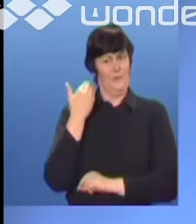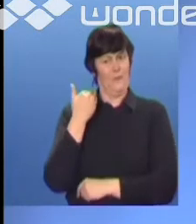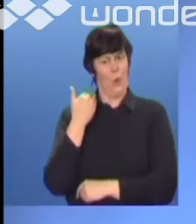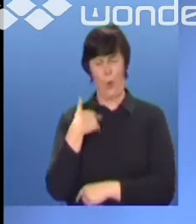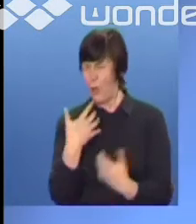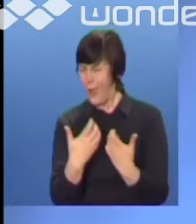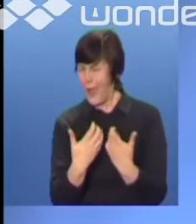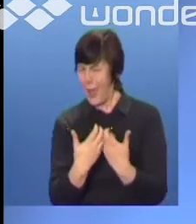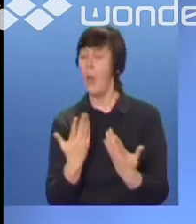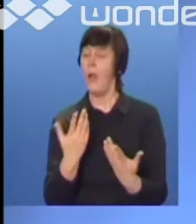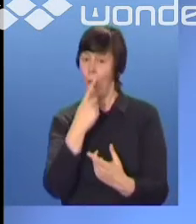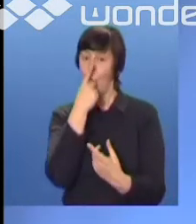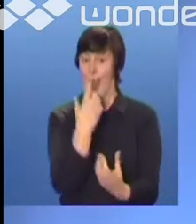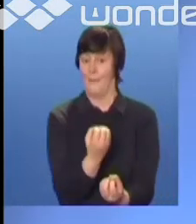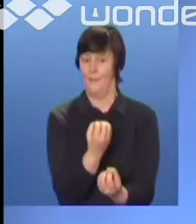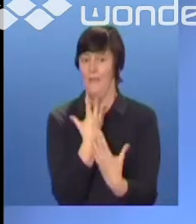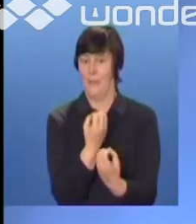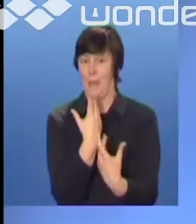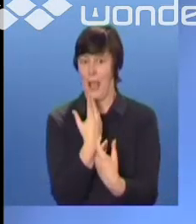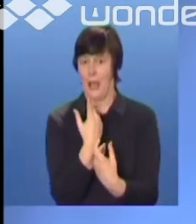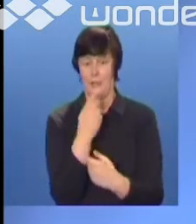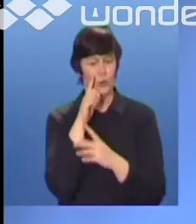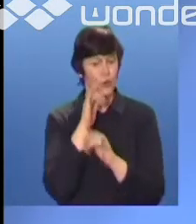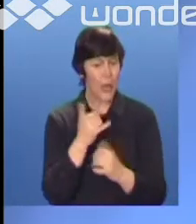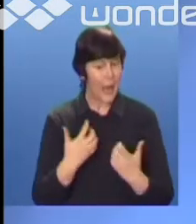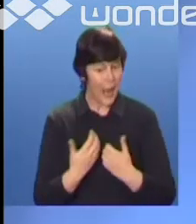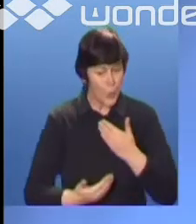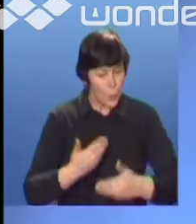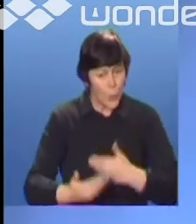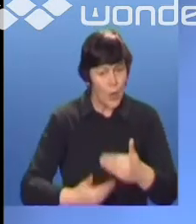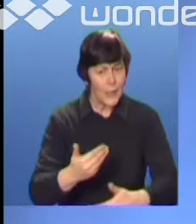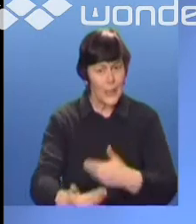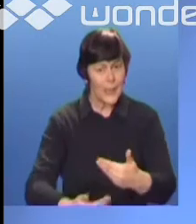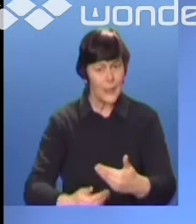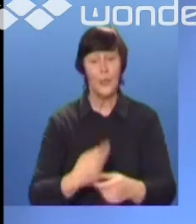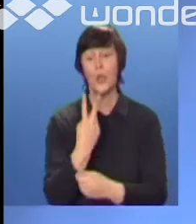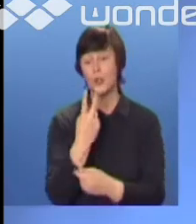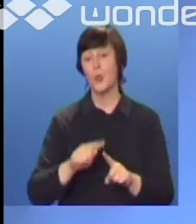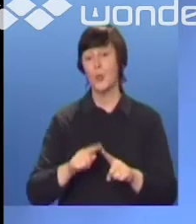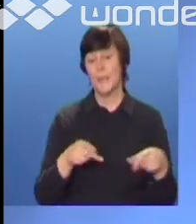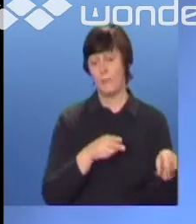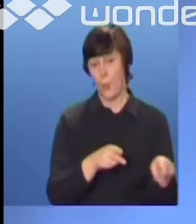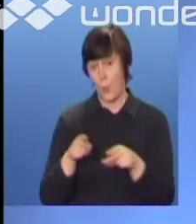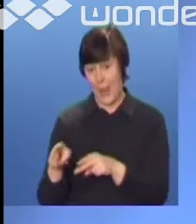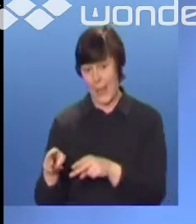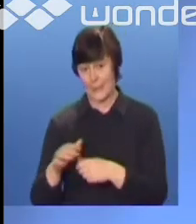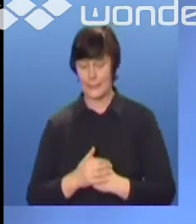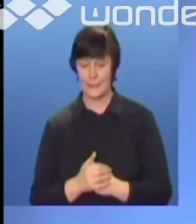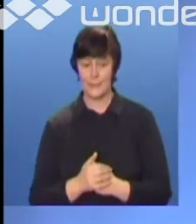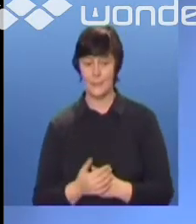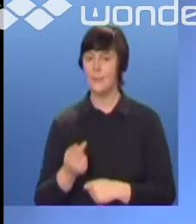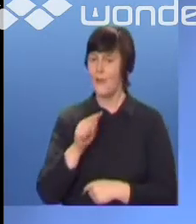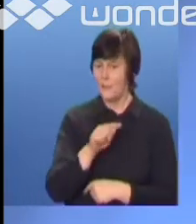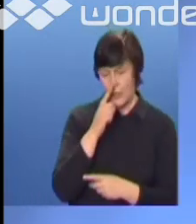system is that you can get feedback, which means that you can actually see how the system is working. You can do this in 2 ways. You